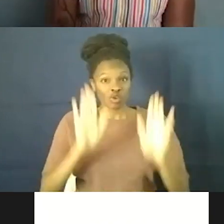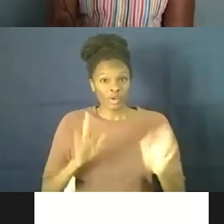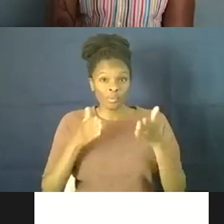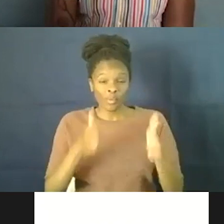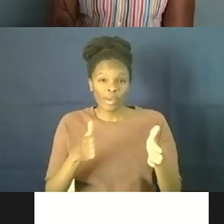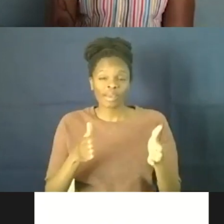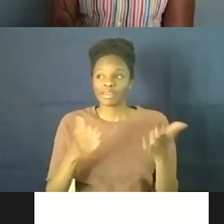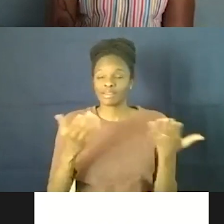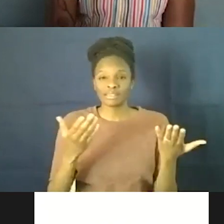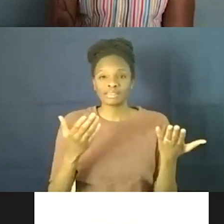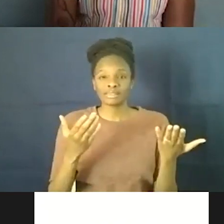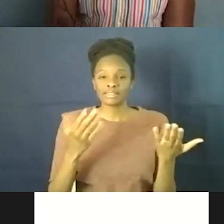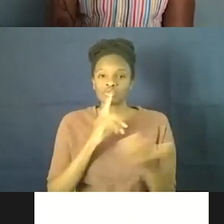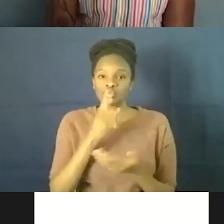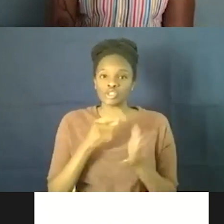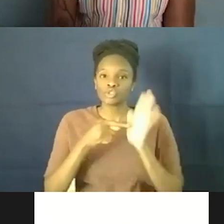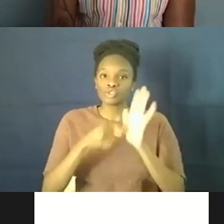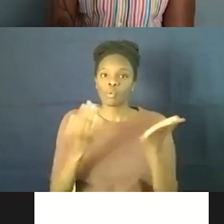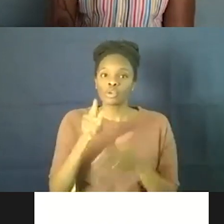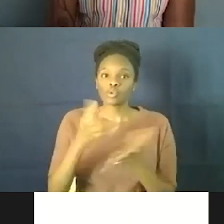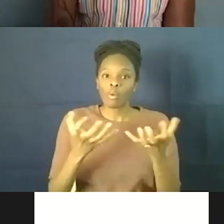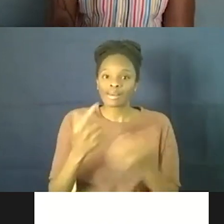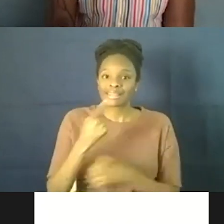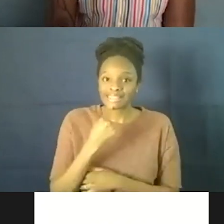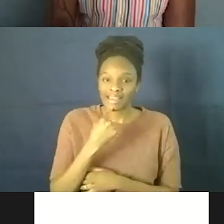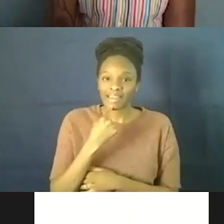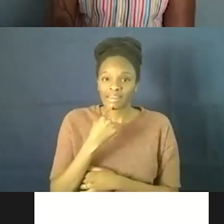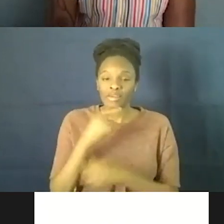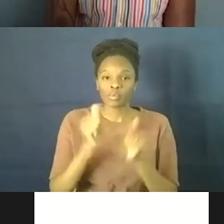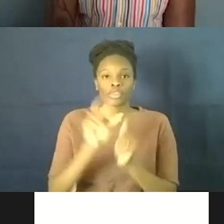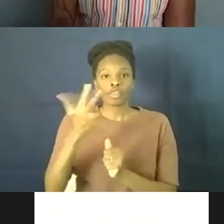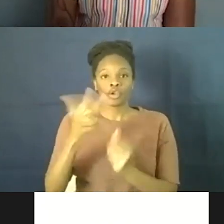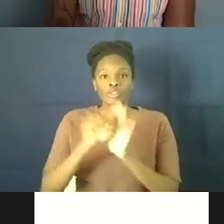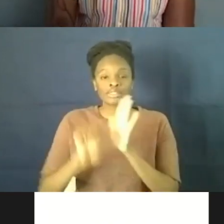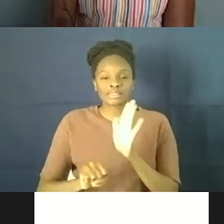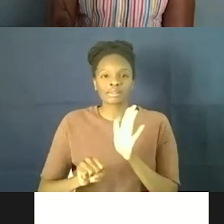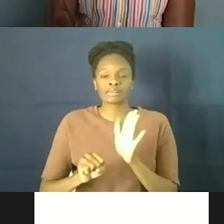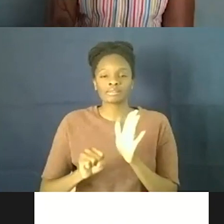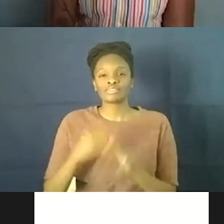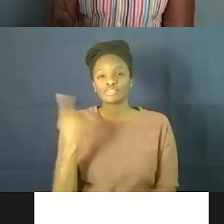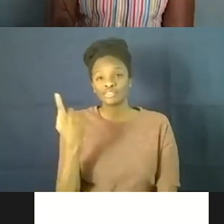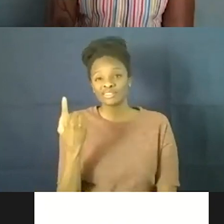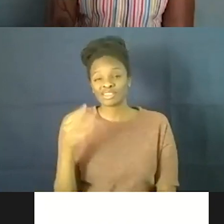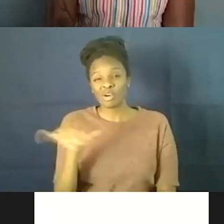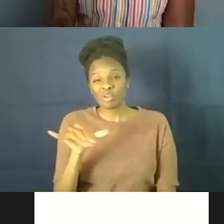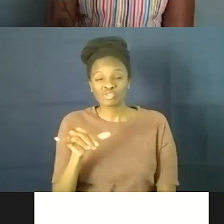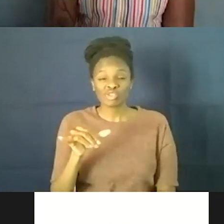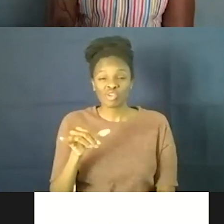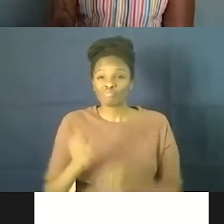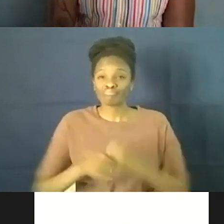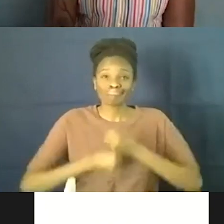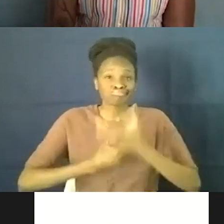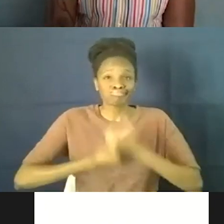you wanted to say in the third season. And also to just sort of like spew out all the stuff we had been thinking about,